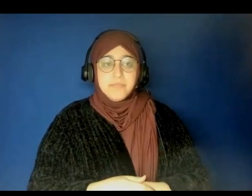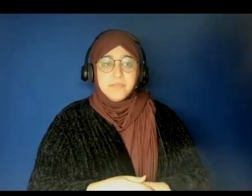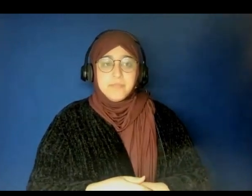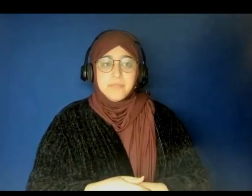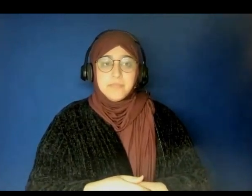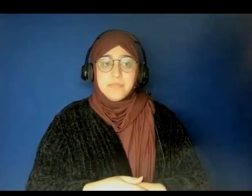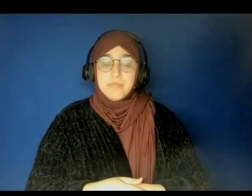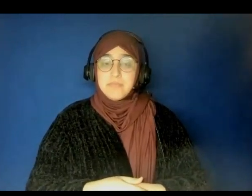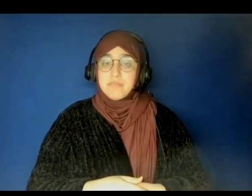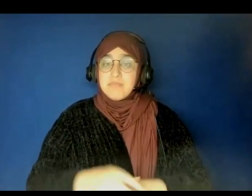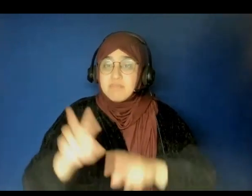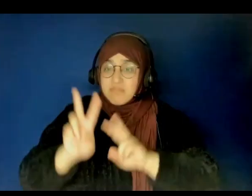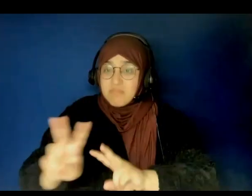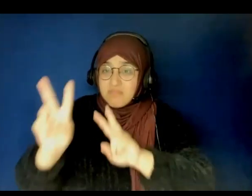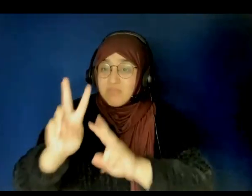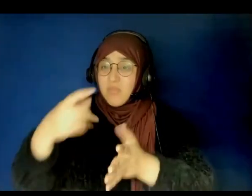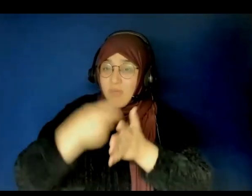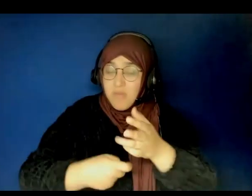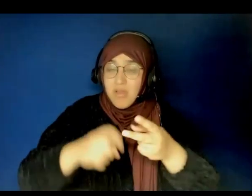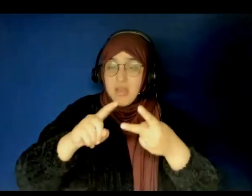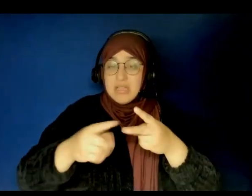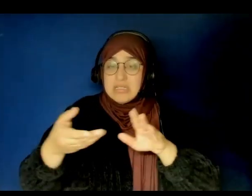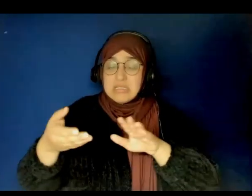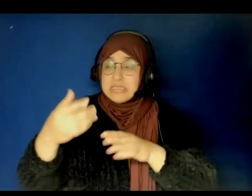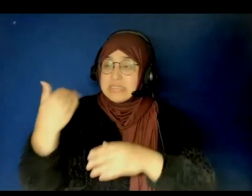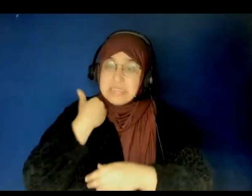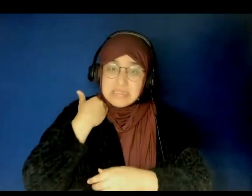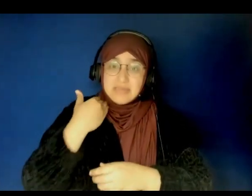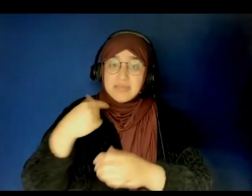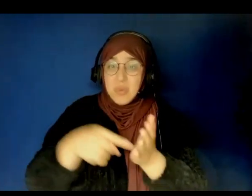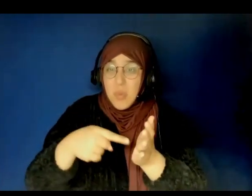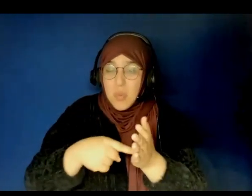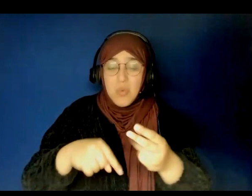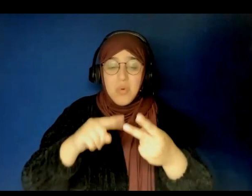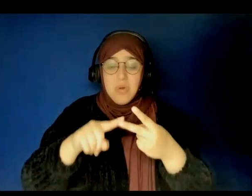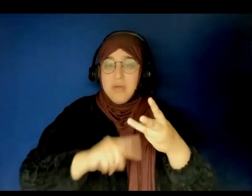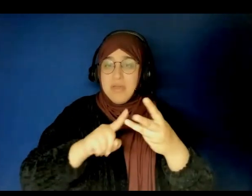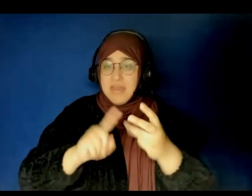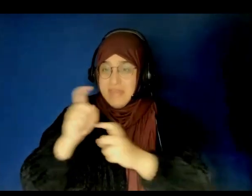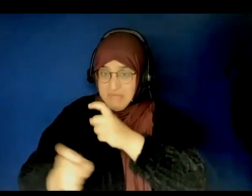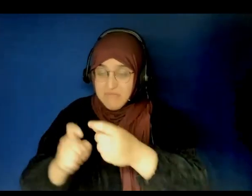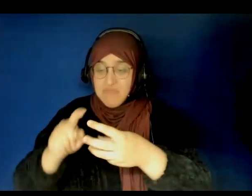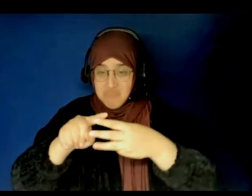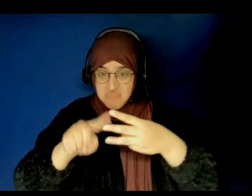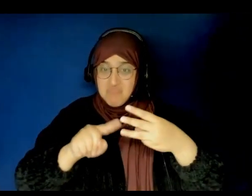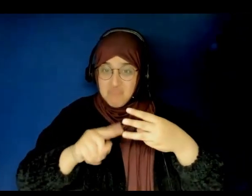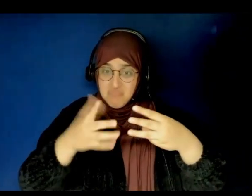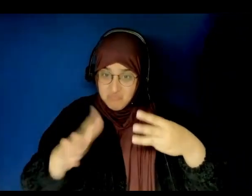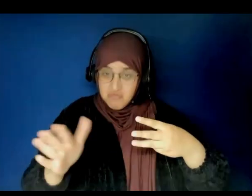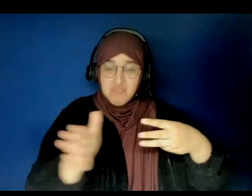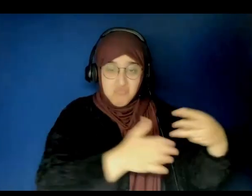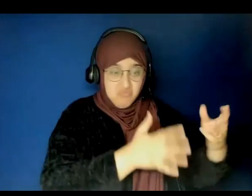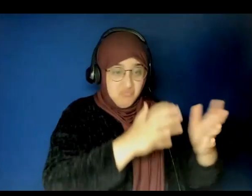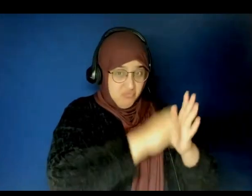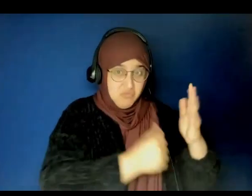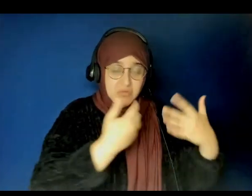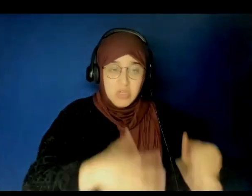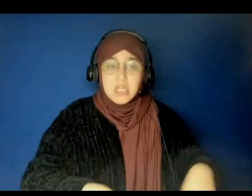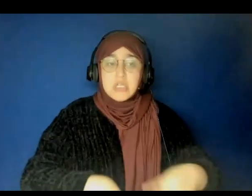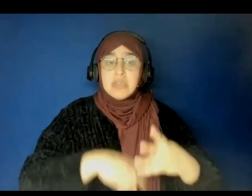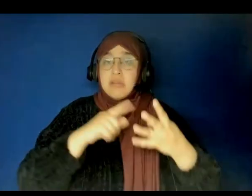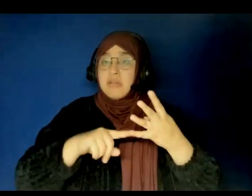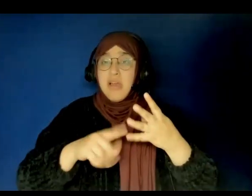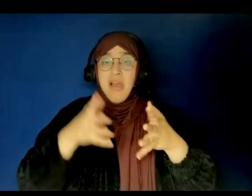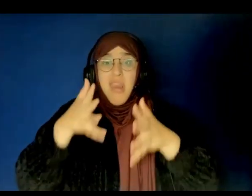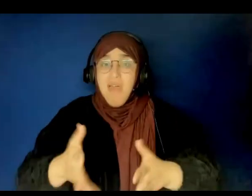funeral costs and debts and gifts, then the remainder is where the rules of inheritance apply, the